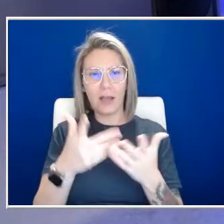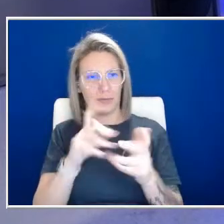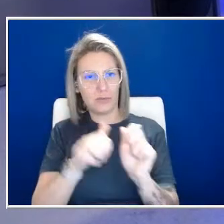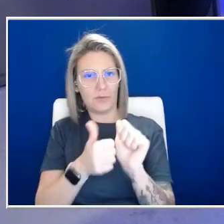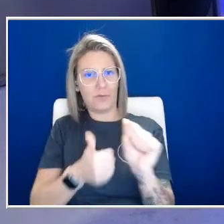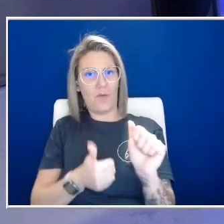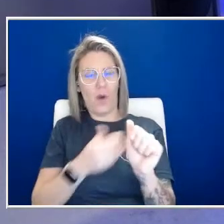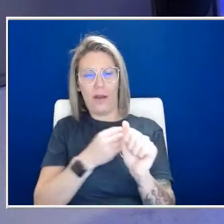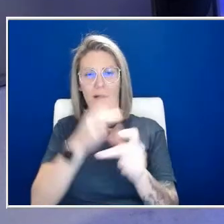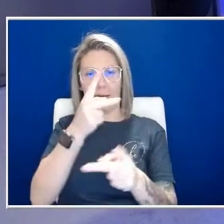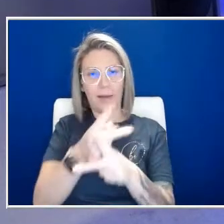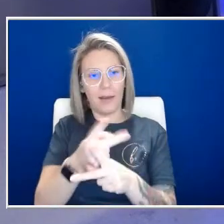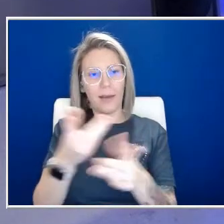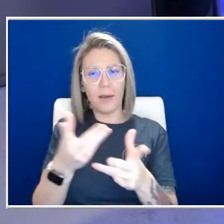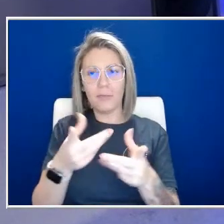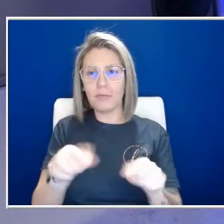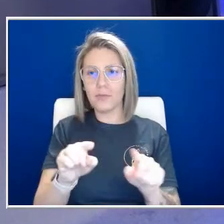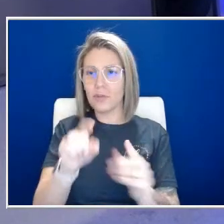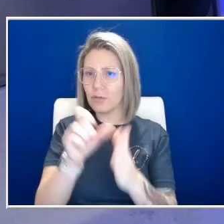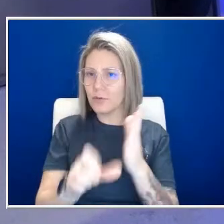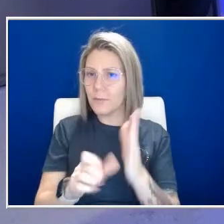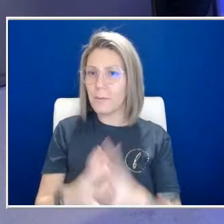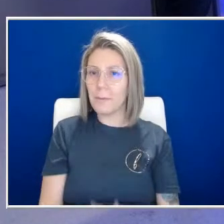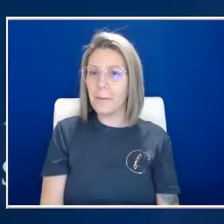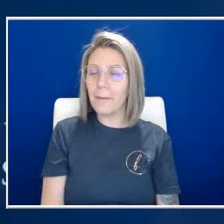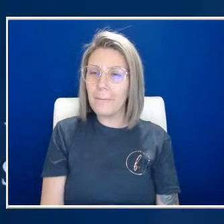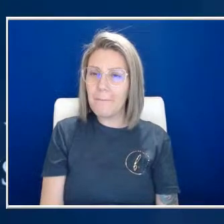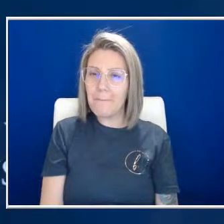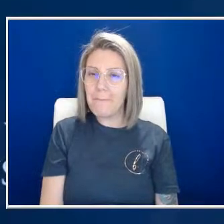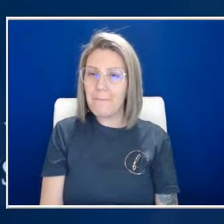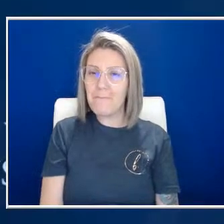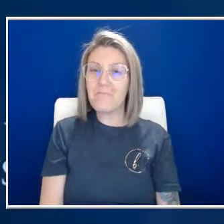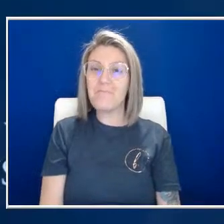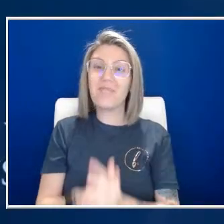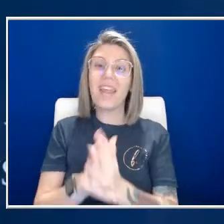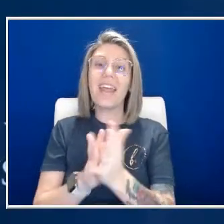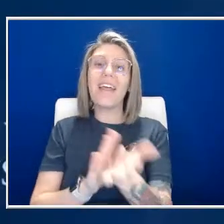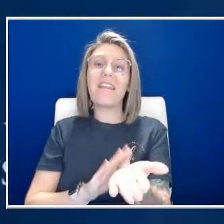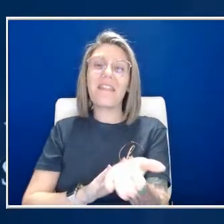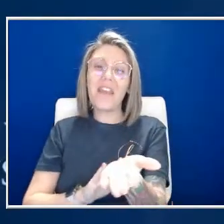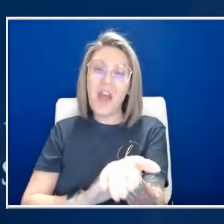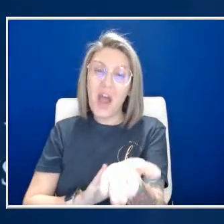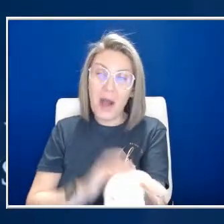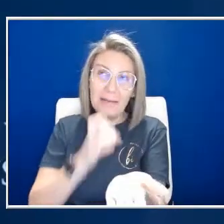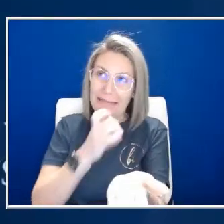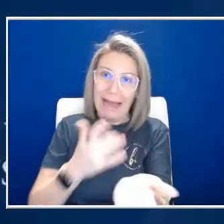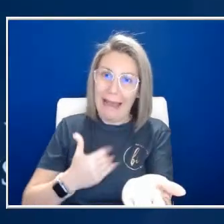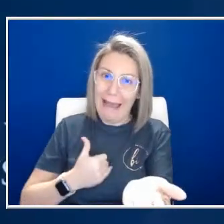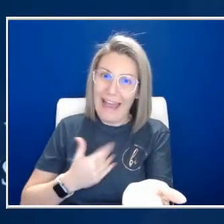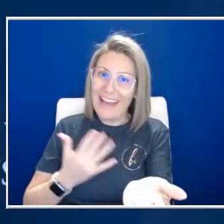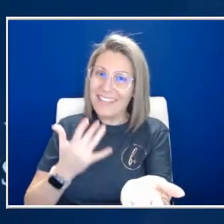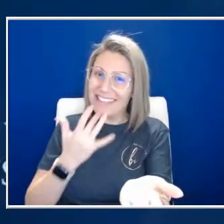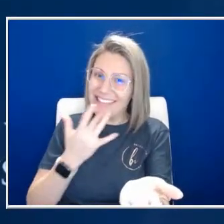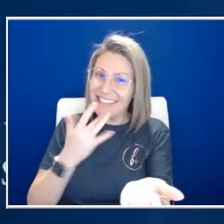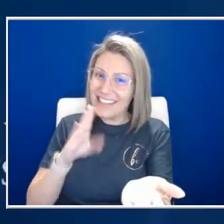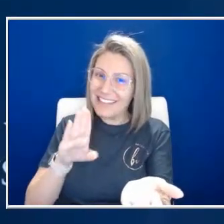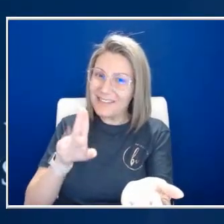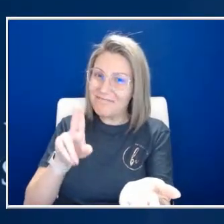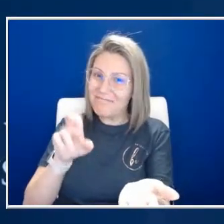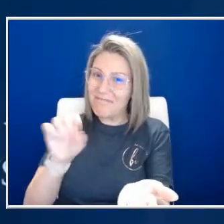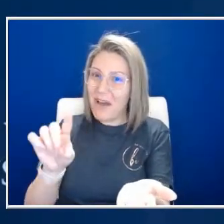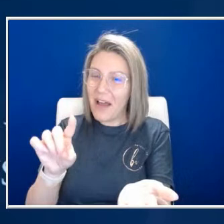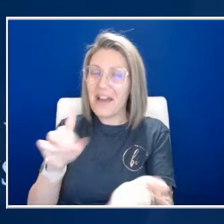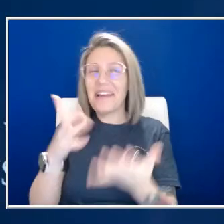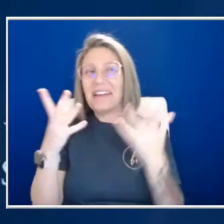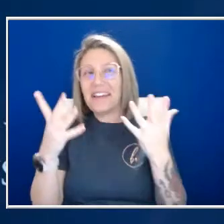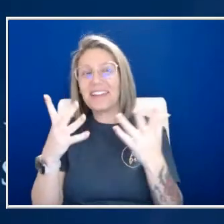type of surgery? It turns out that the arm doesn't have any taste buds, and so the key for her was trying to save as much of the normal